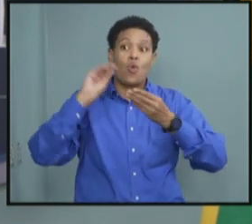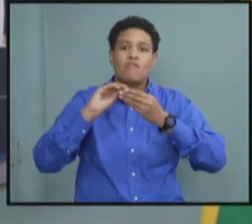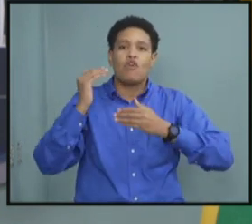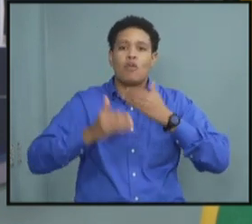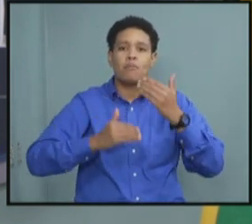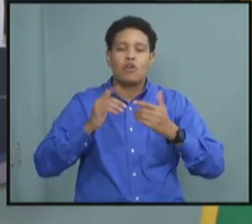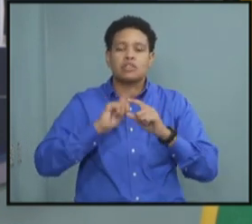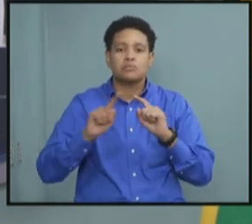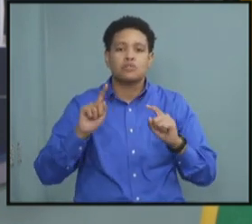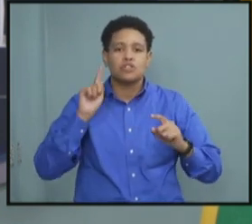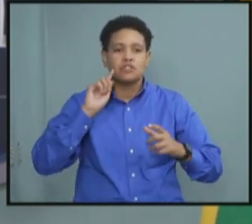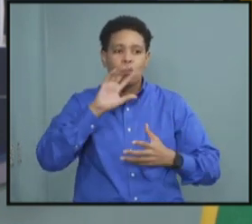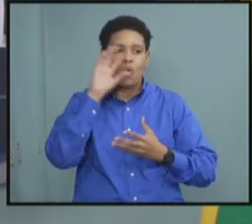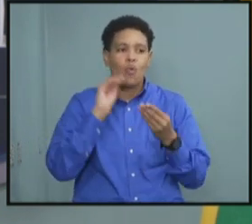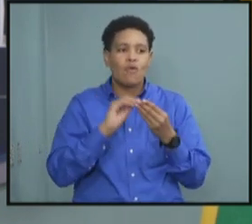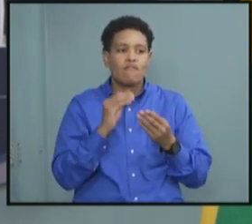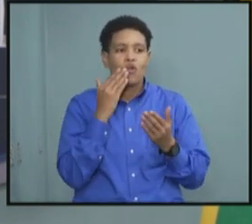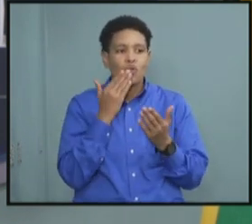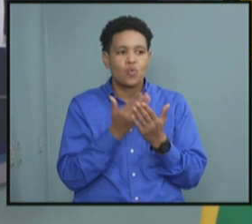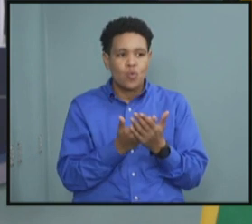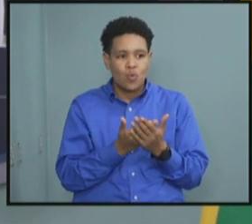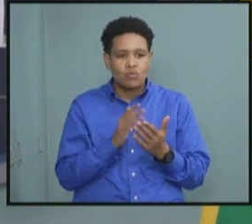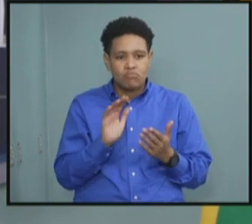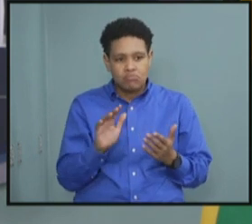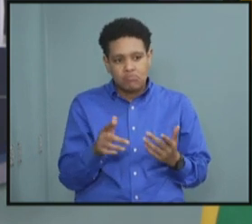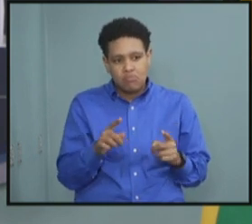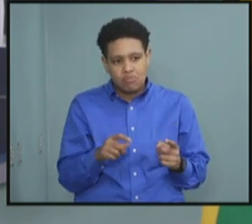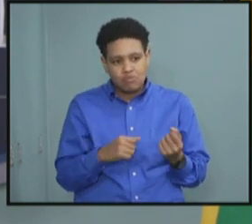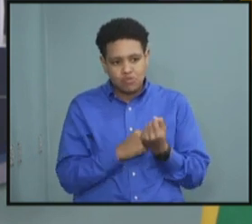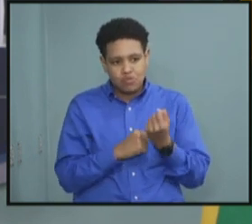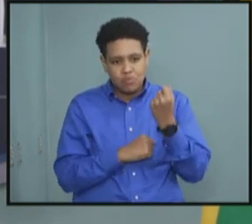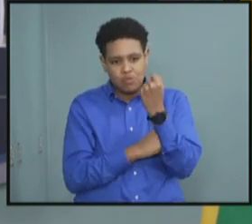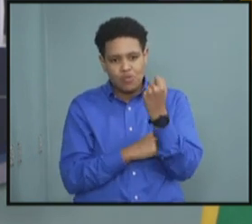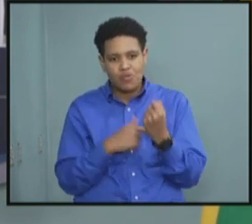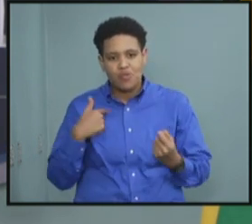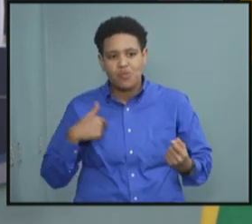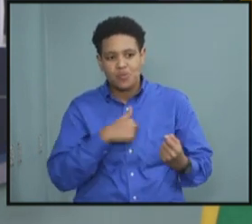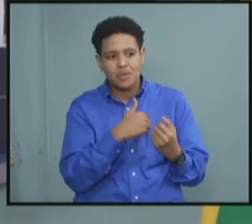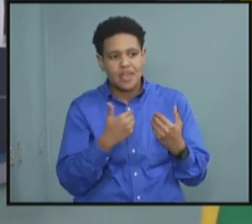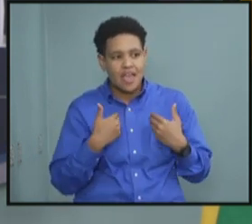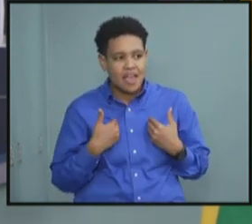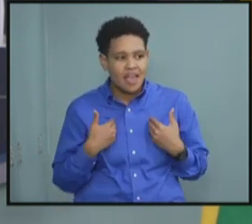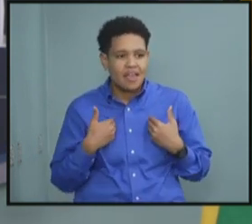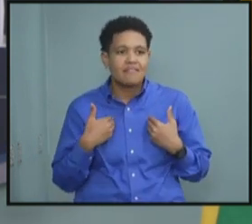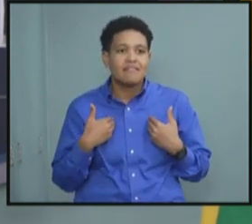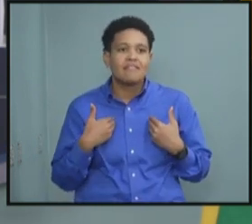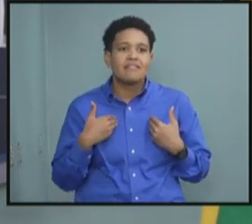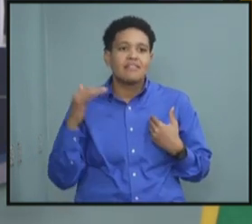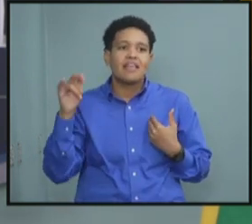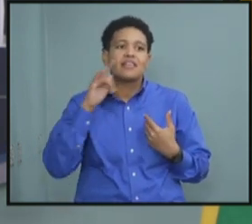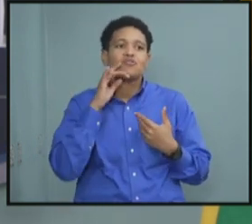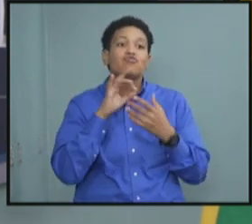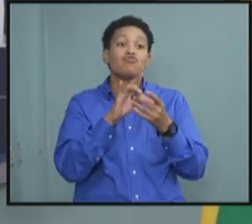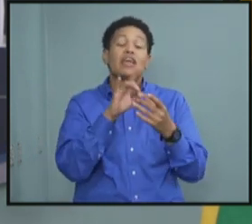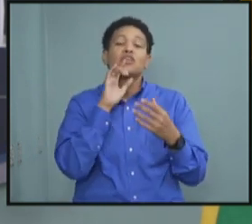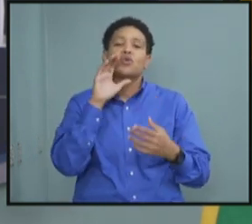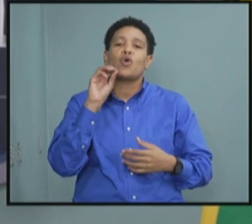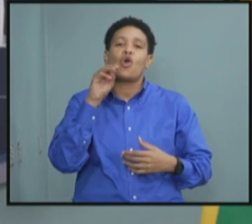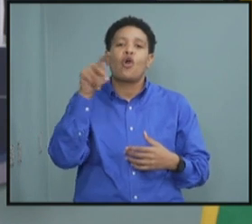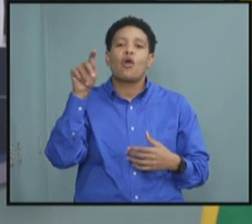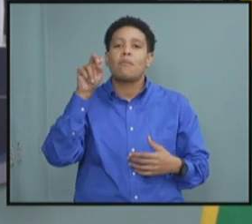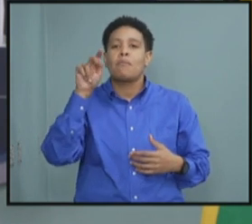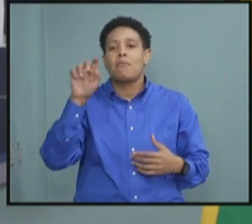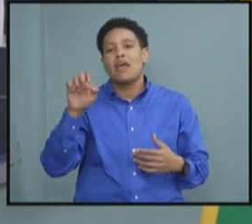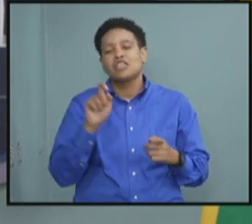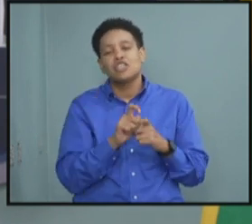the overall good. And, we had that with respect to the compassionate grants,